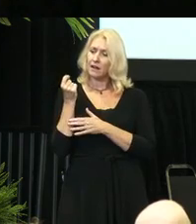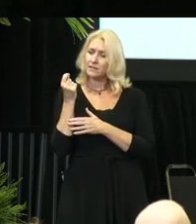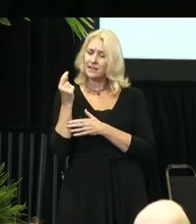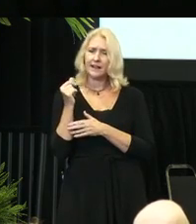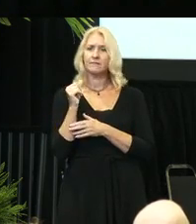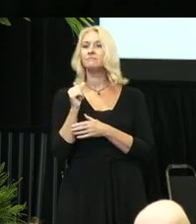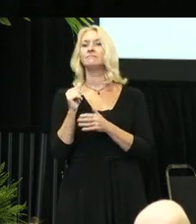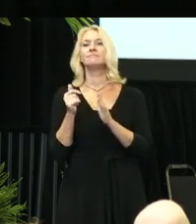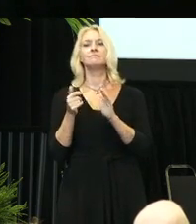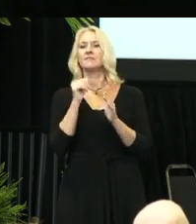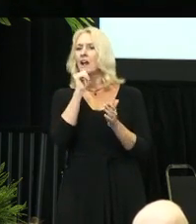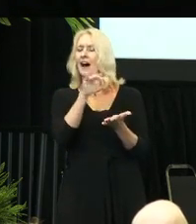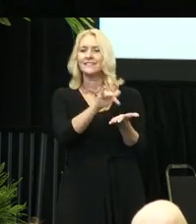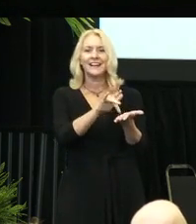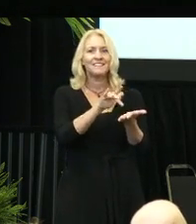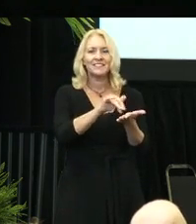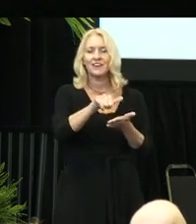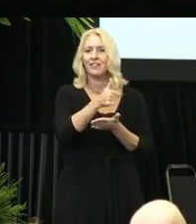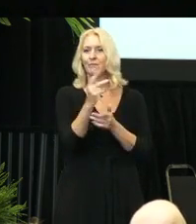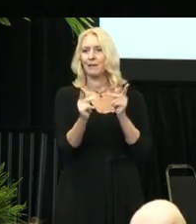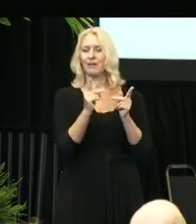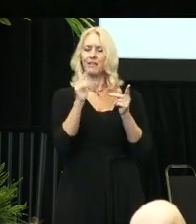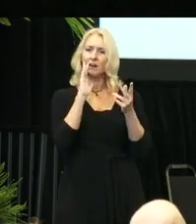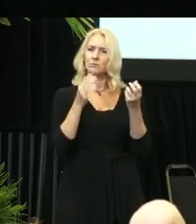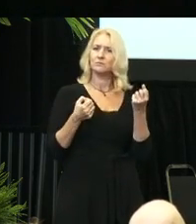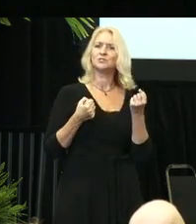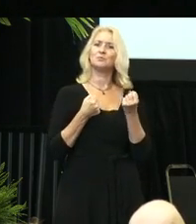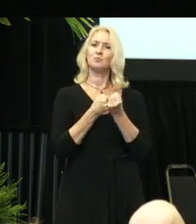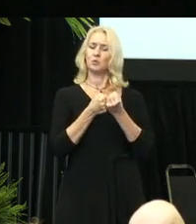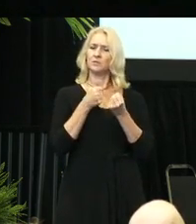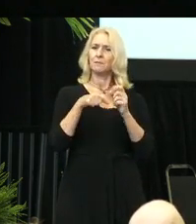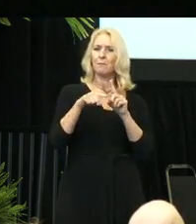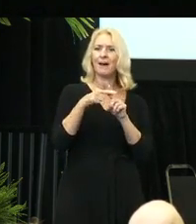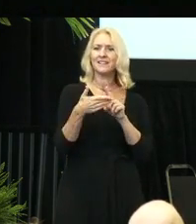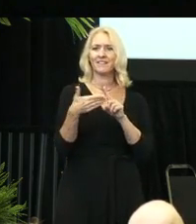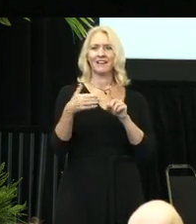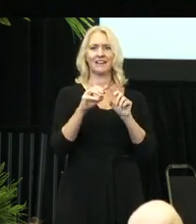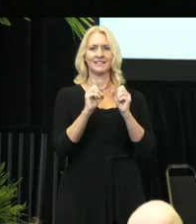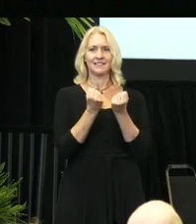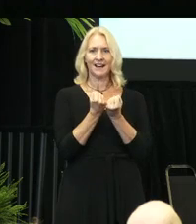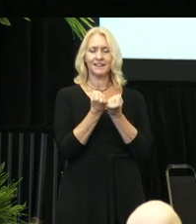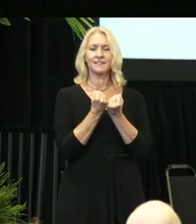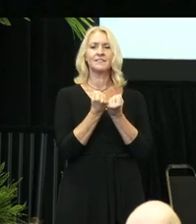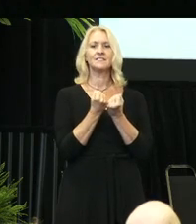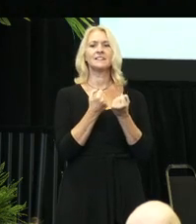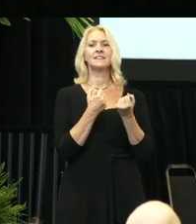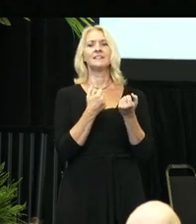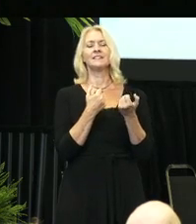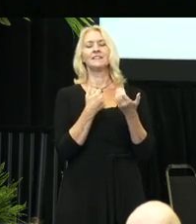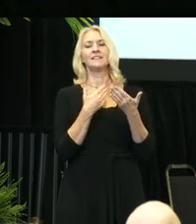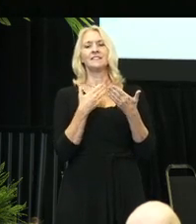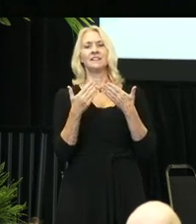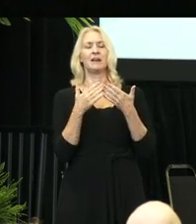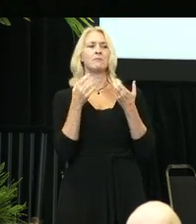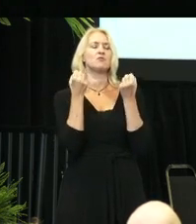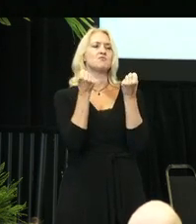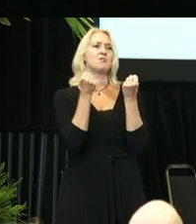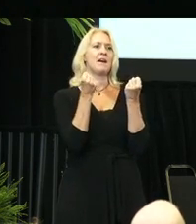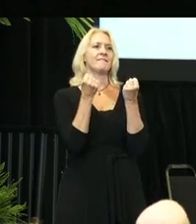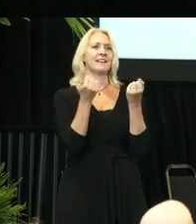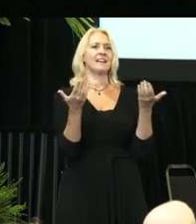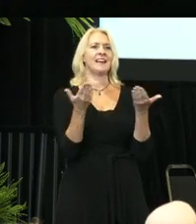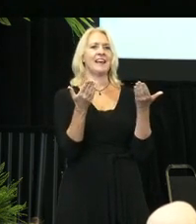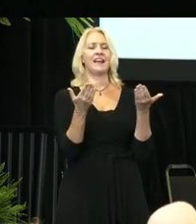of each other. They hold up society. So even those days when you're driving to campus and you're making that sad Lego face that we put up there just a little bit